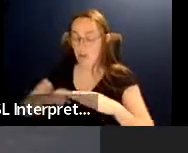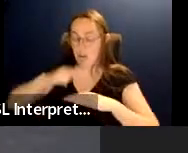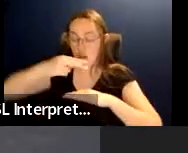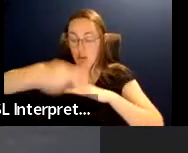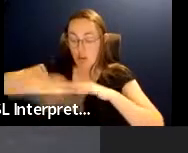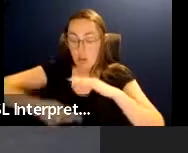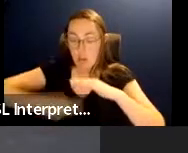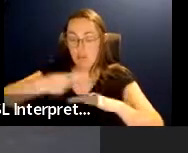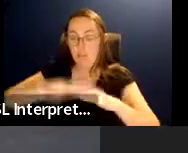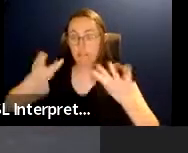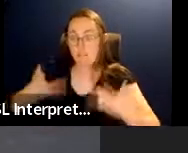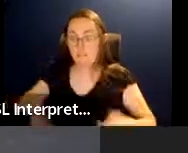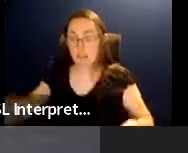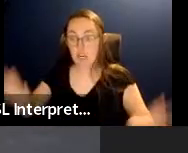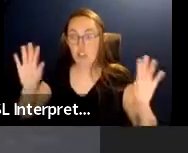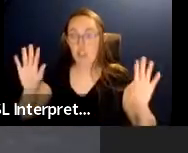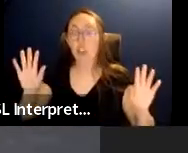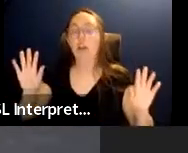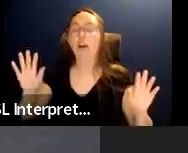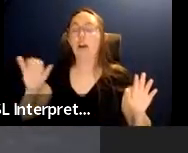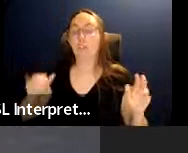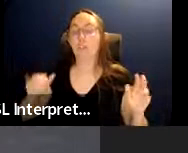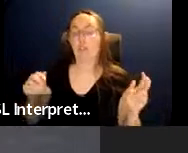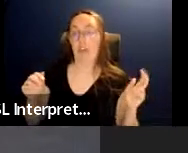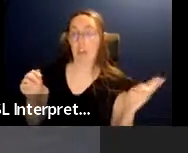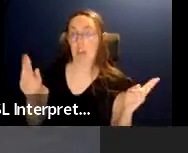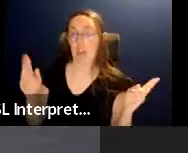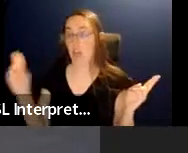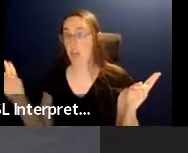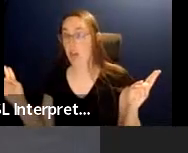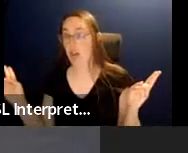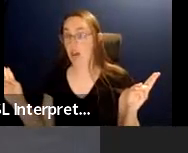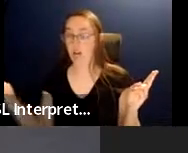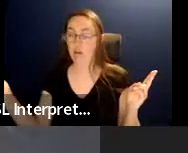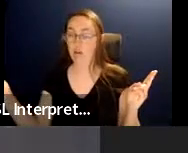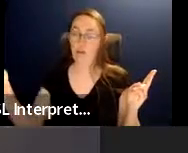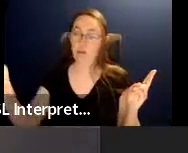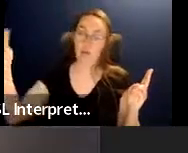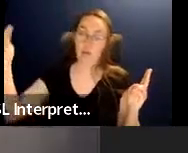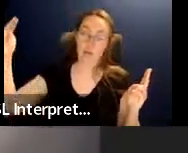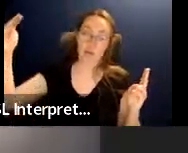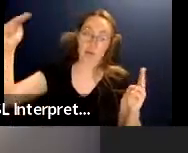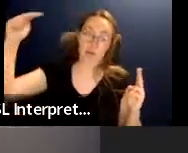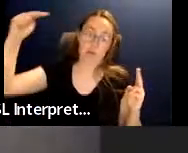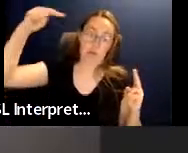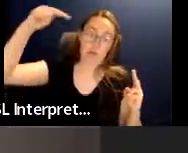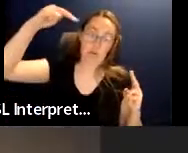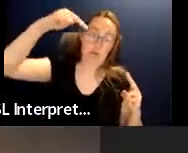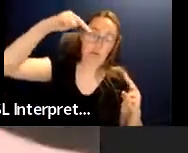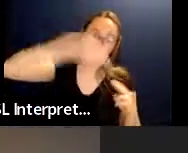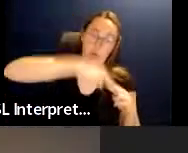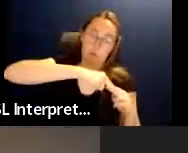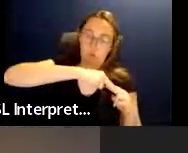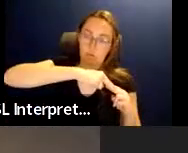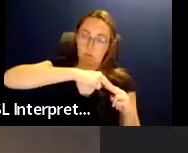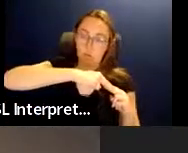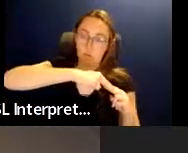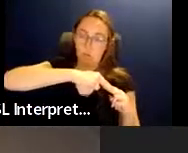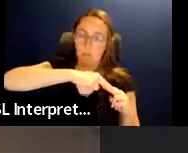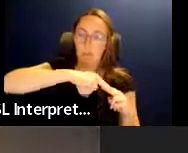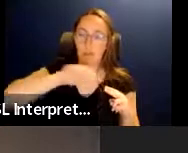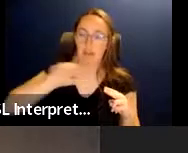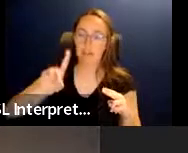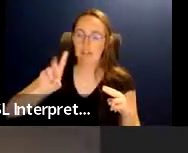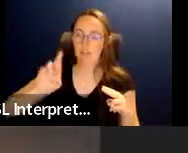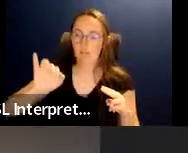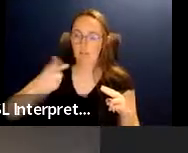you're going to come in with the other end of the double-sided backwards for itself. I'm threading it